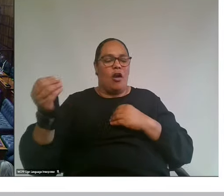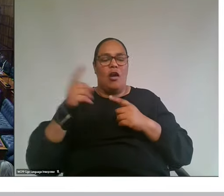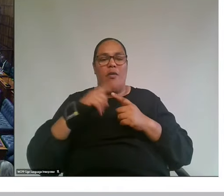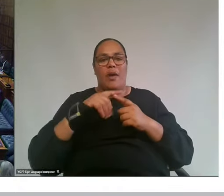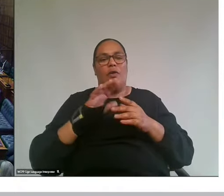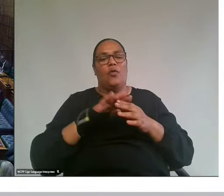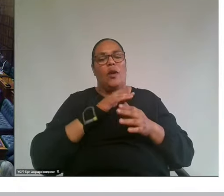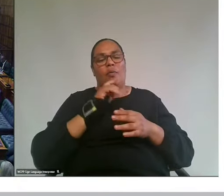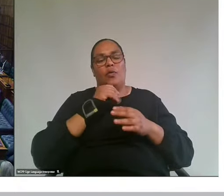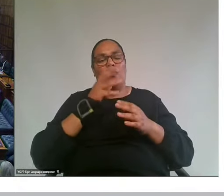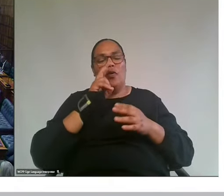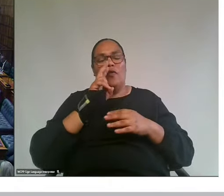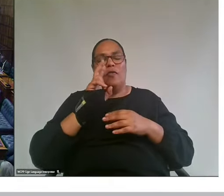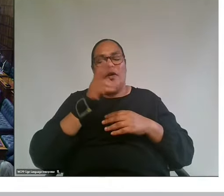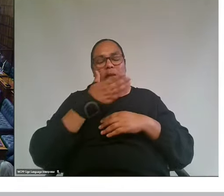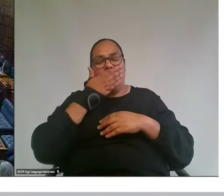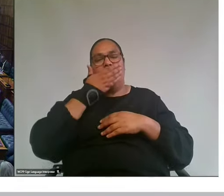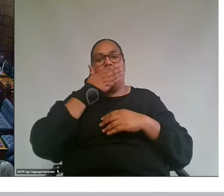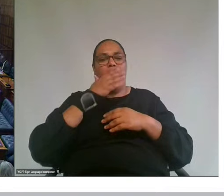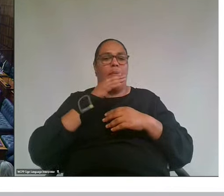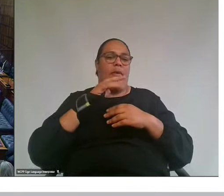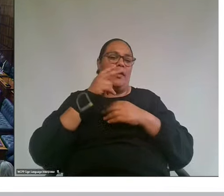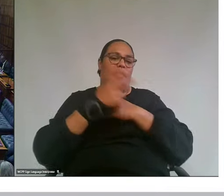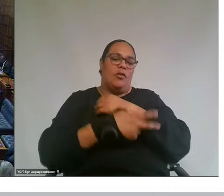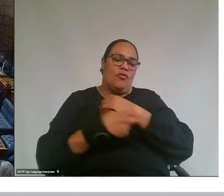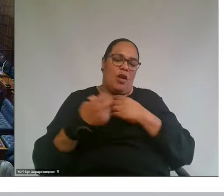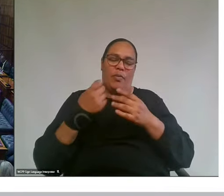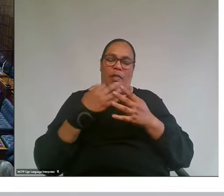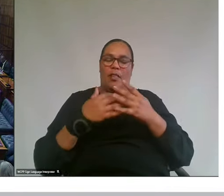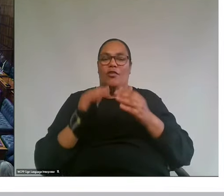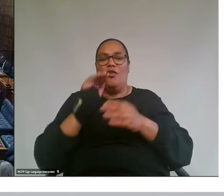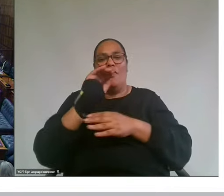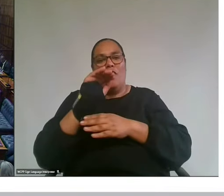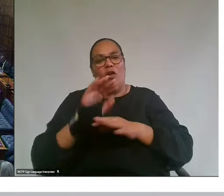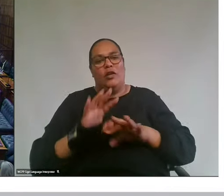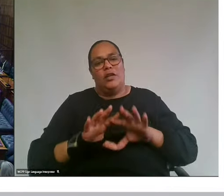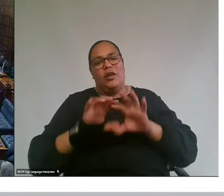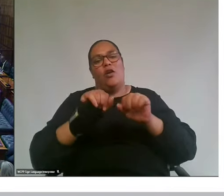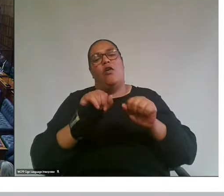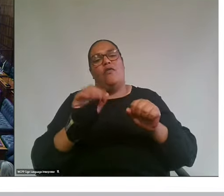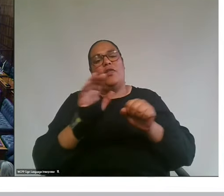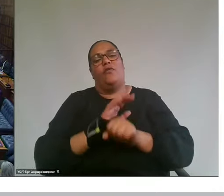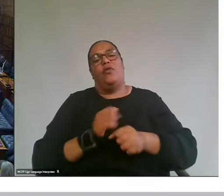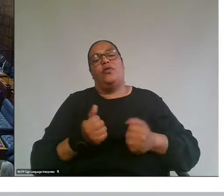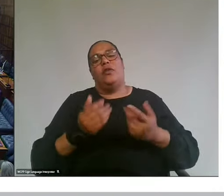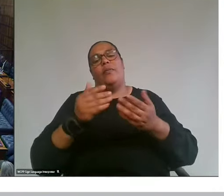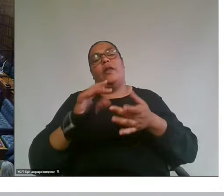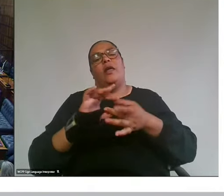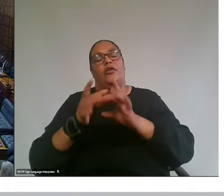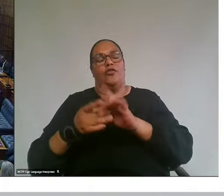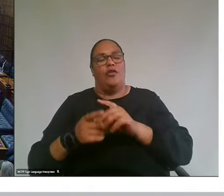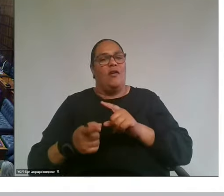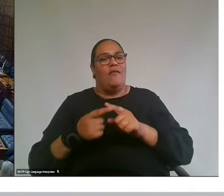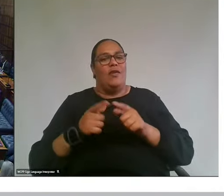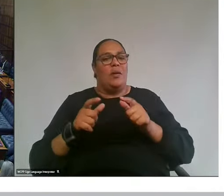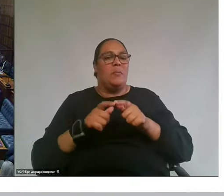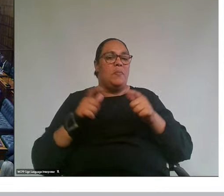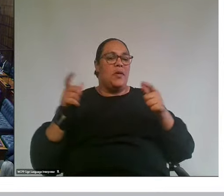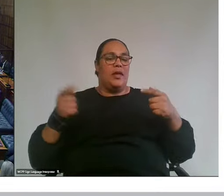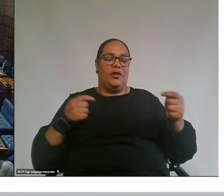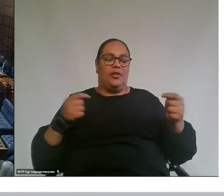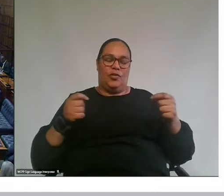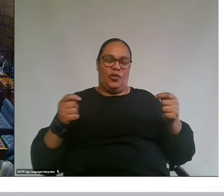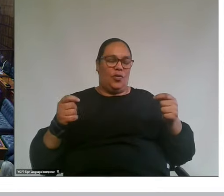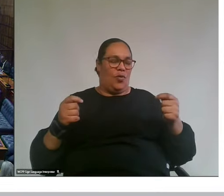basically happens is that other foreigners take over this things so the foreigners have taken over the entire supply chain okay from the from the big stores